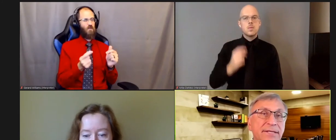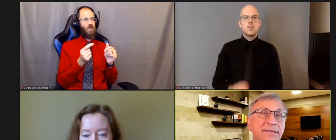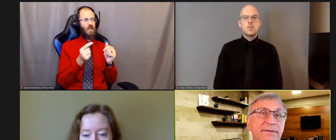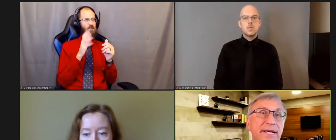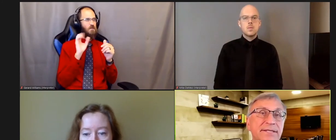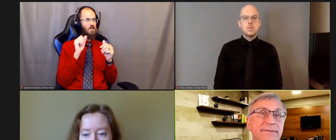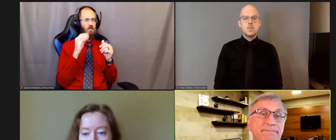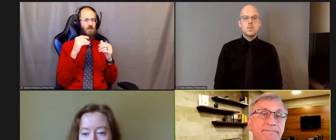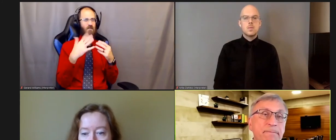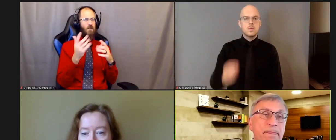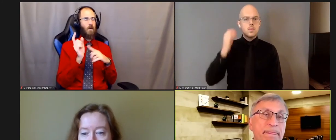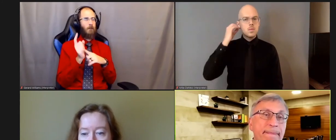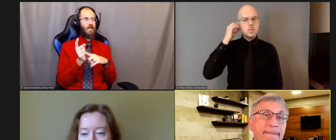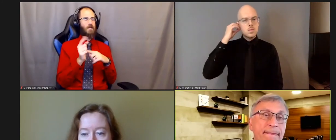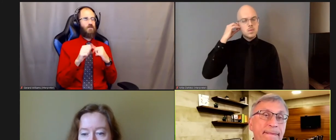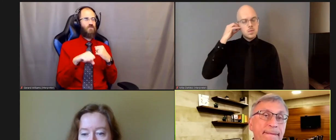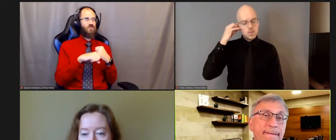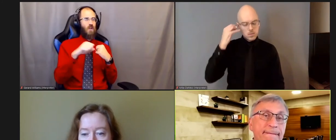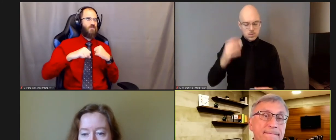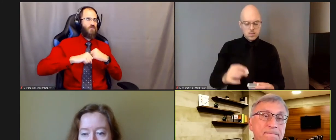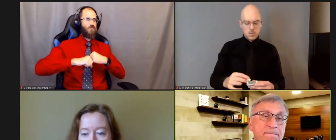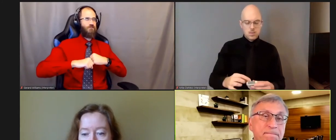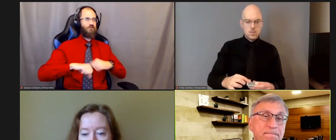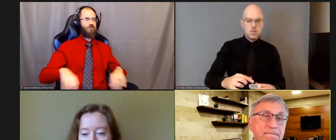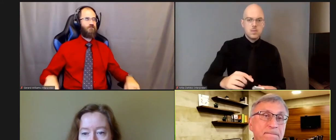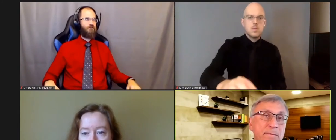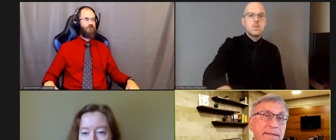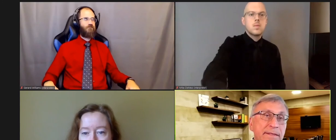their legs. Thanks.